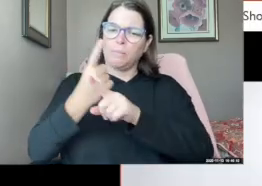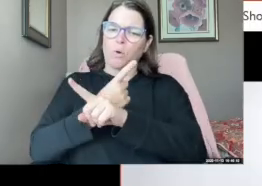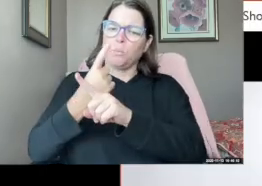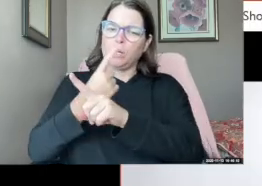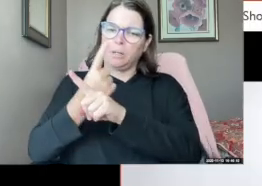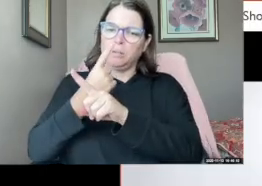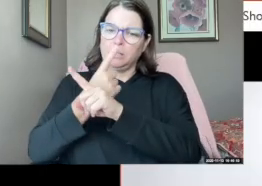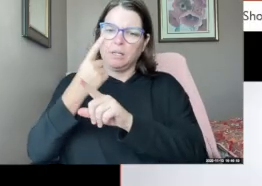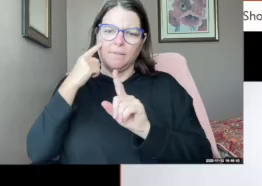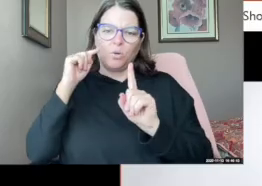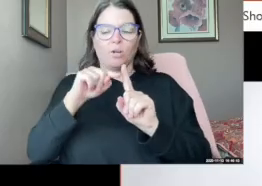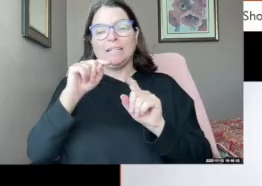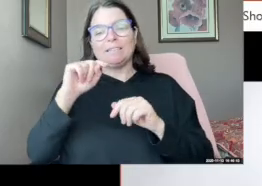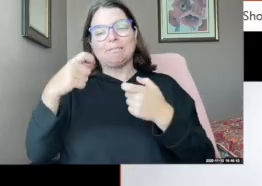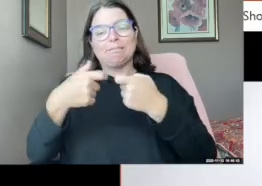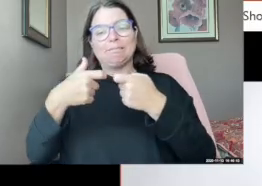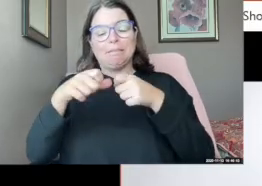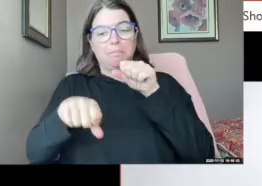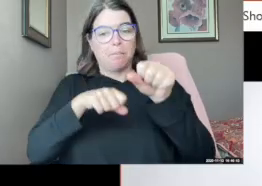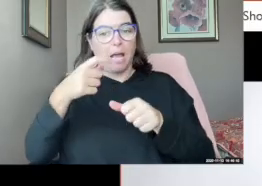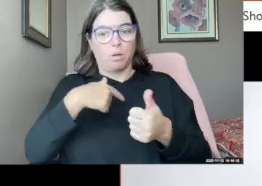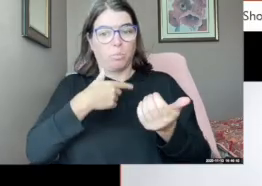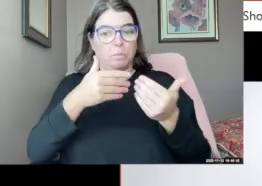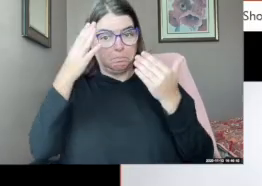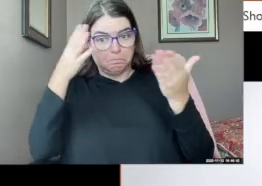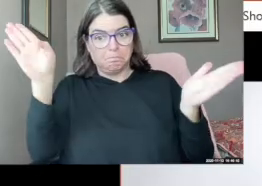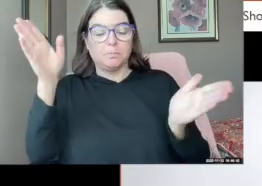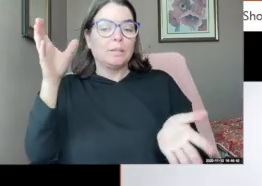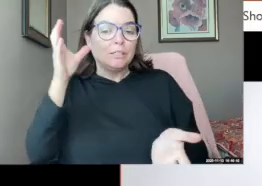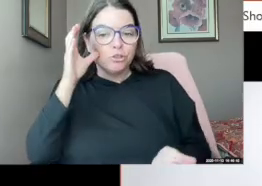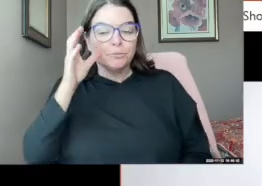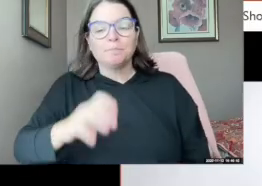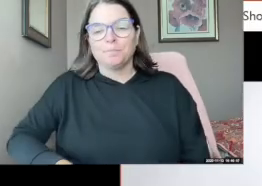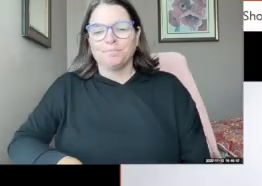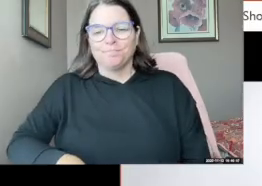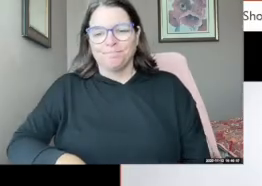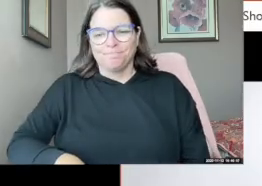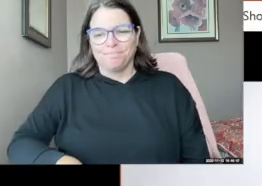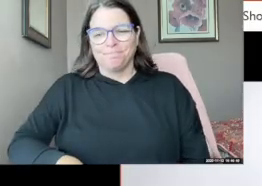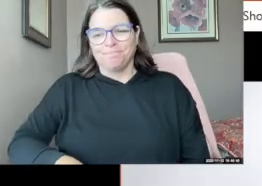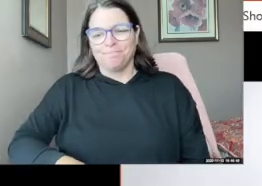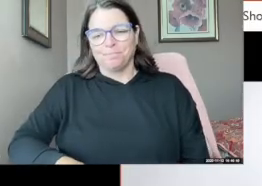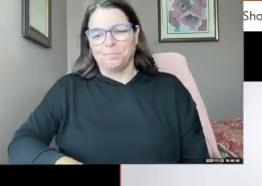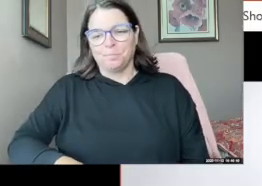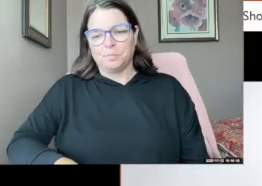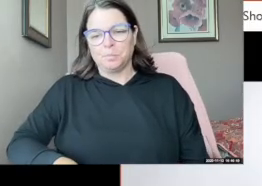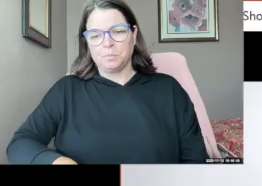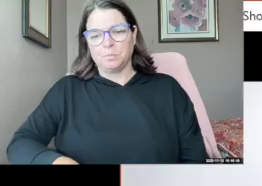folks think that are appropriate when it comes to e-bikes, we'd love to hear that.